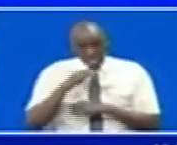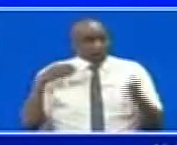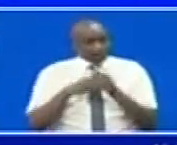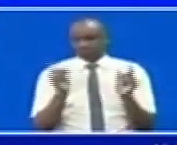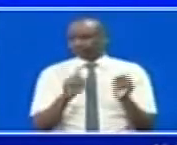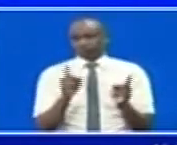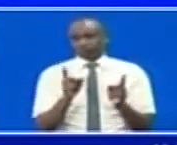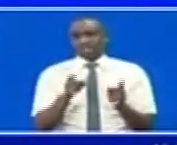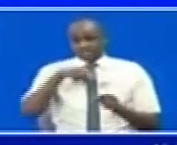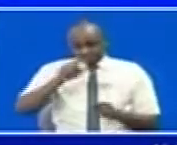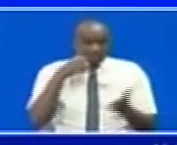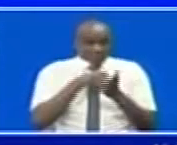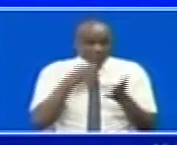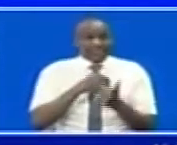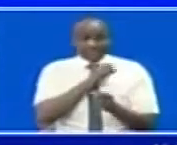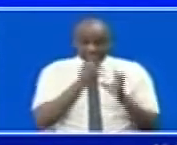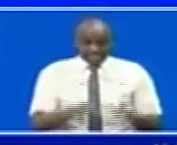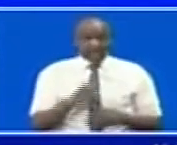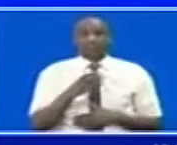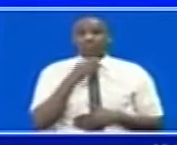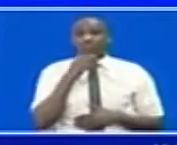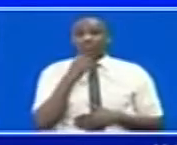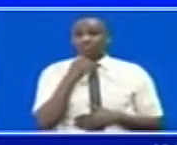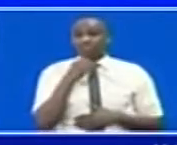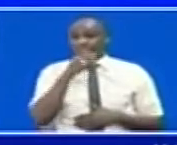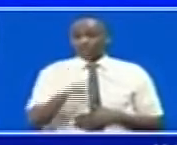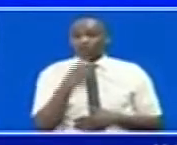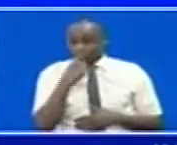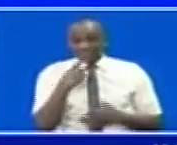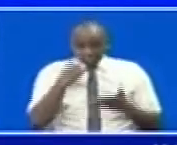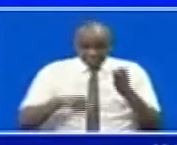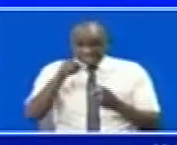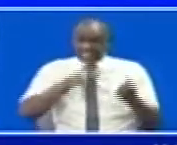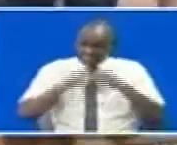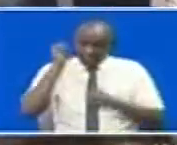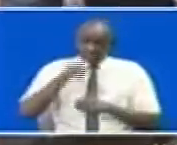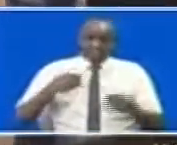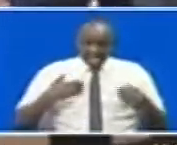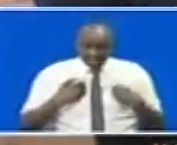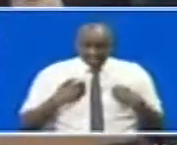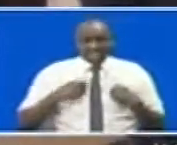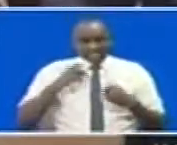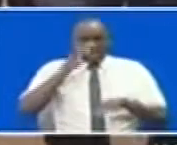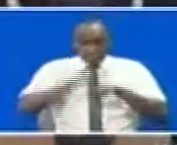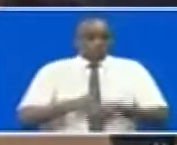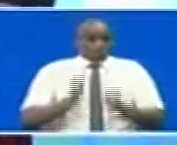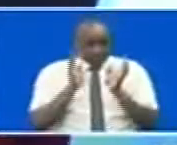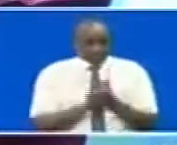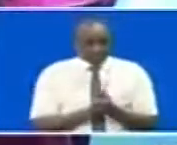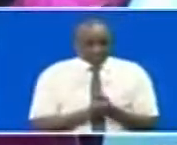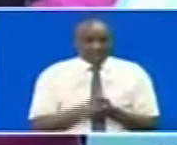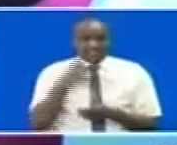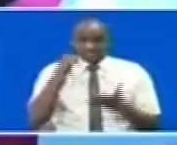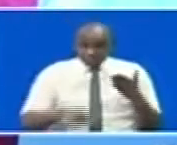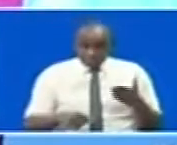The leaders, who included Baringo Senator Gideon Moi, however, said the operation should be conducted in a humane manner. They